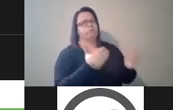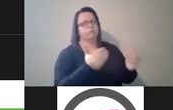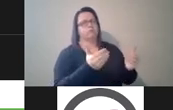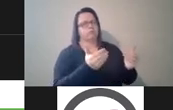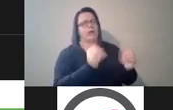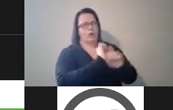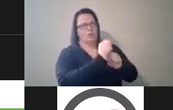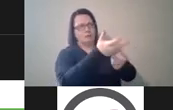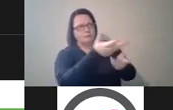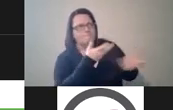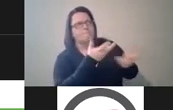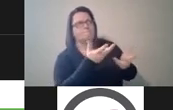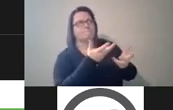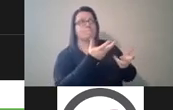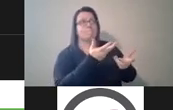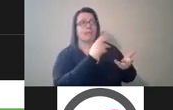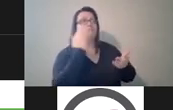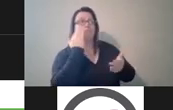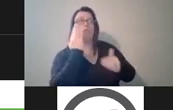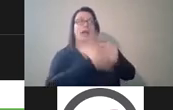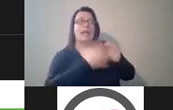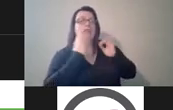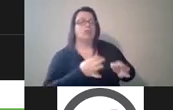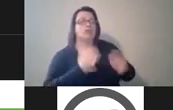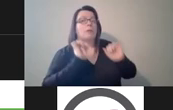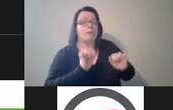being taking away that adult's right to make that decision?